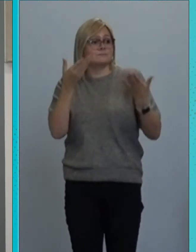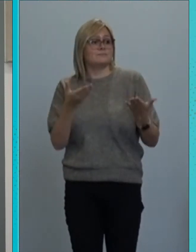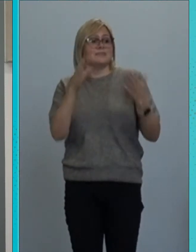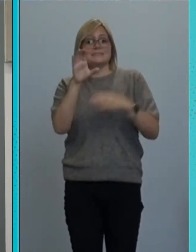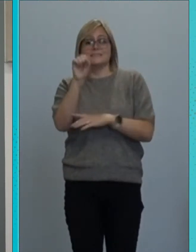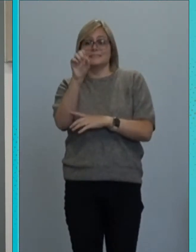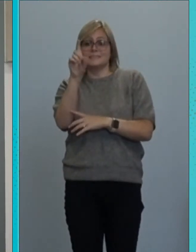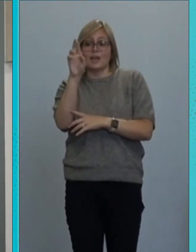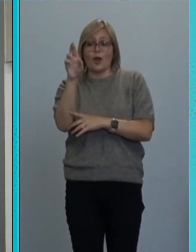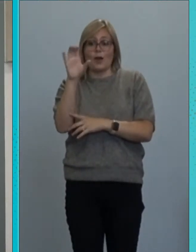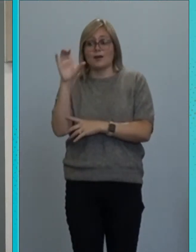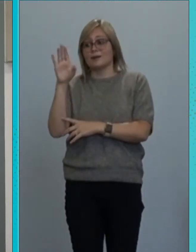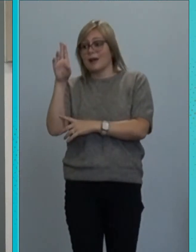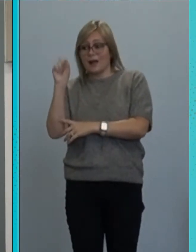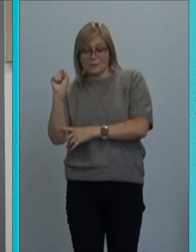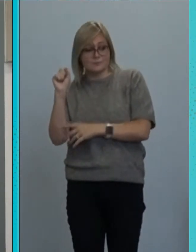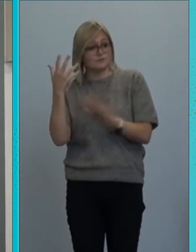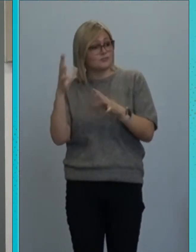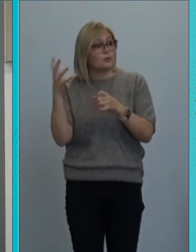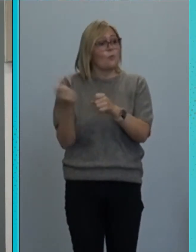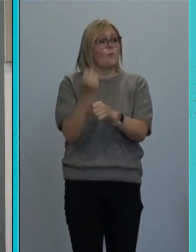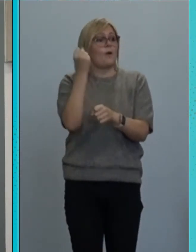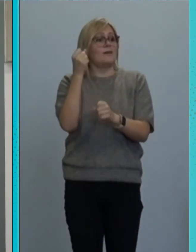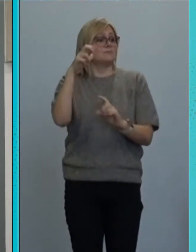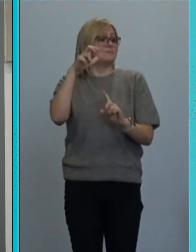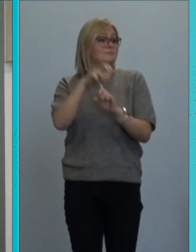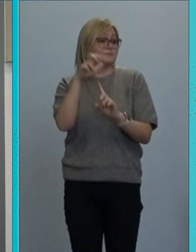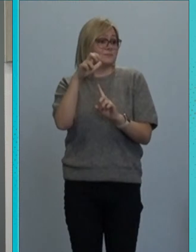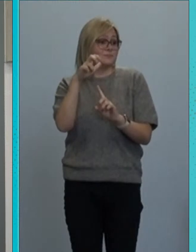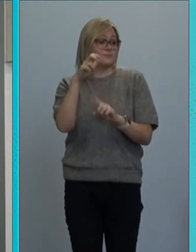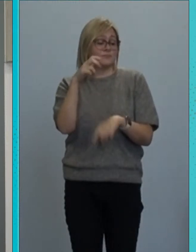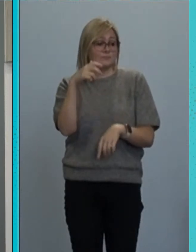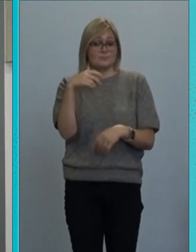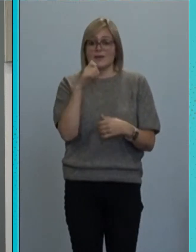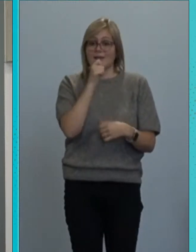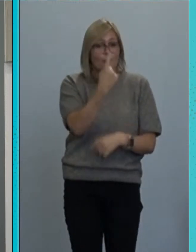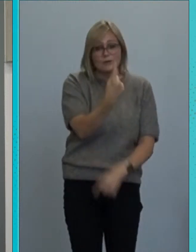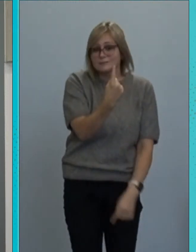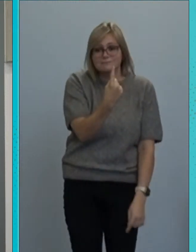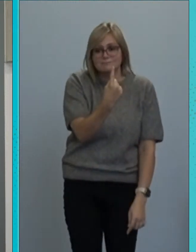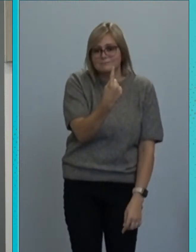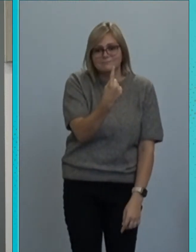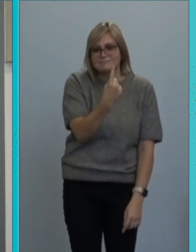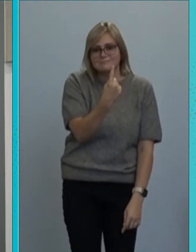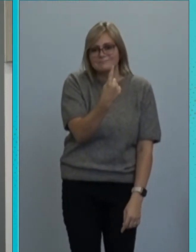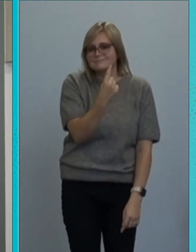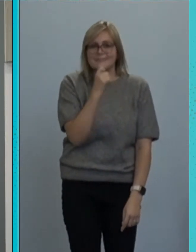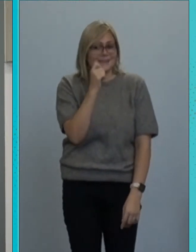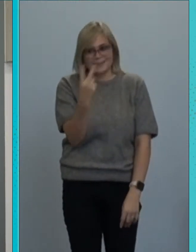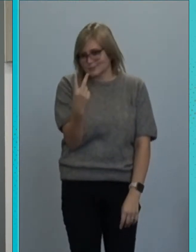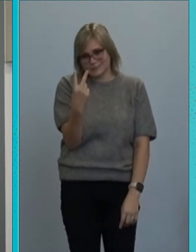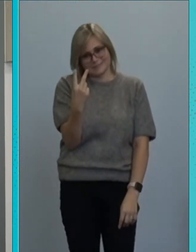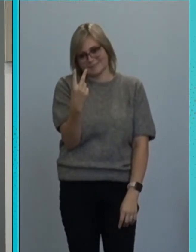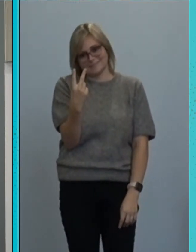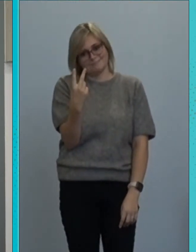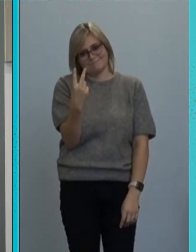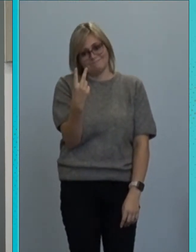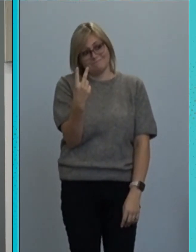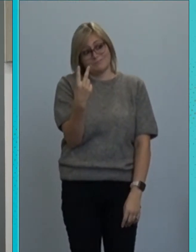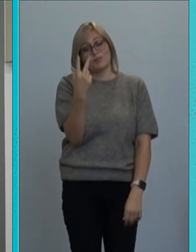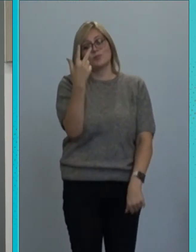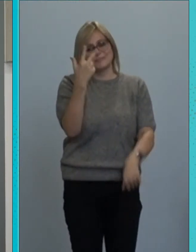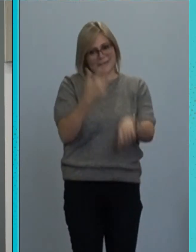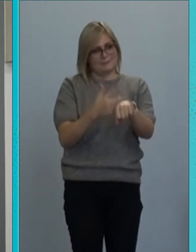CSDR Cubs, have won the championship not once, not twice,